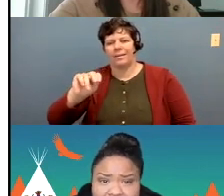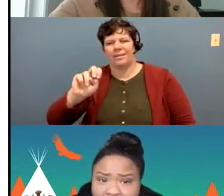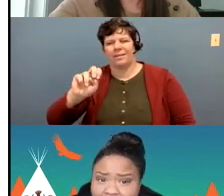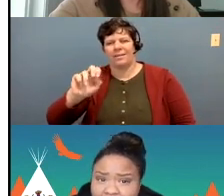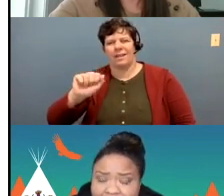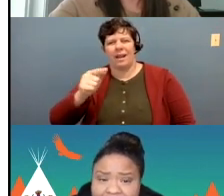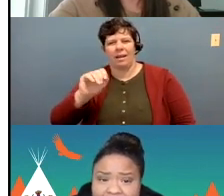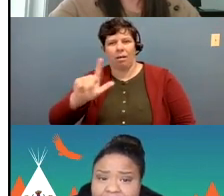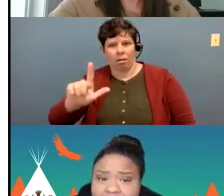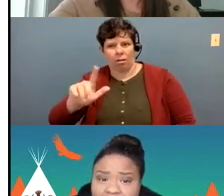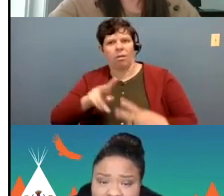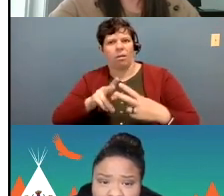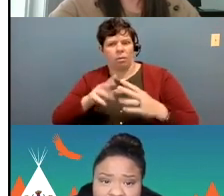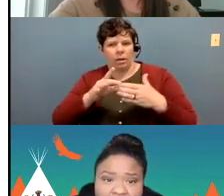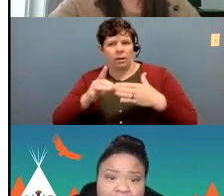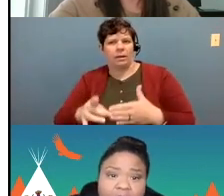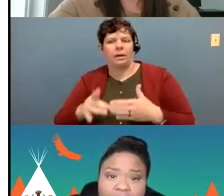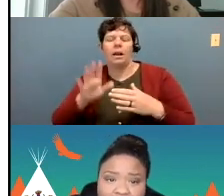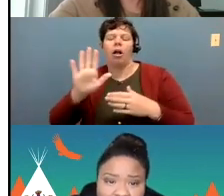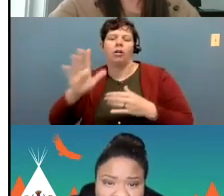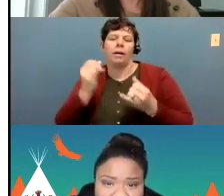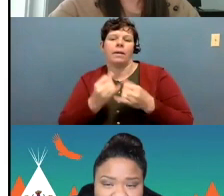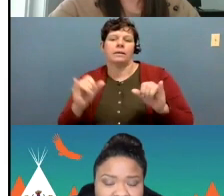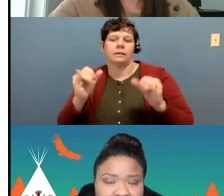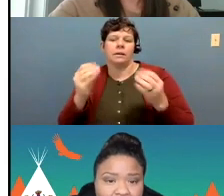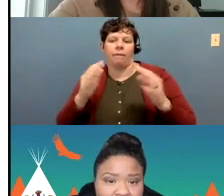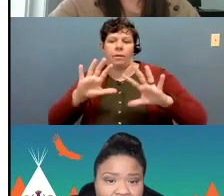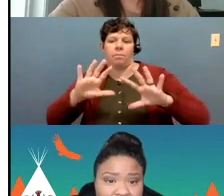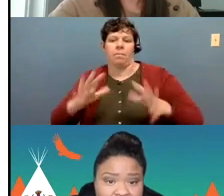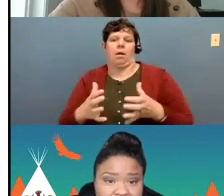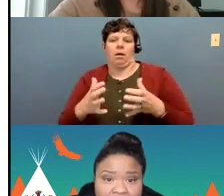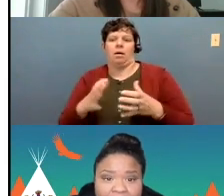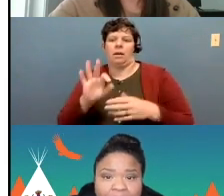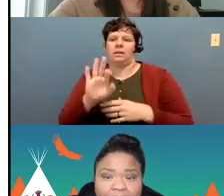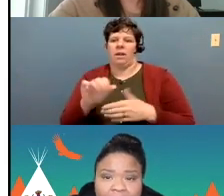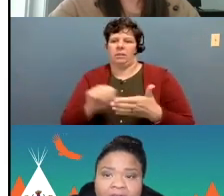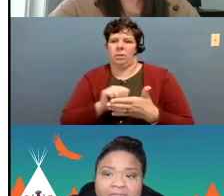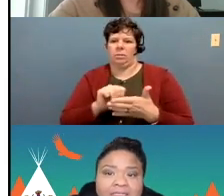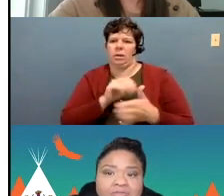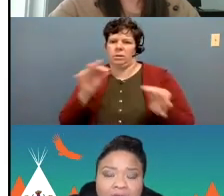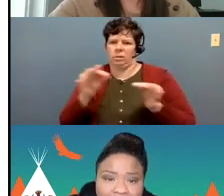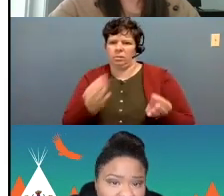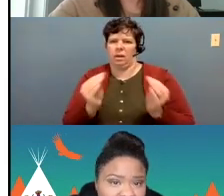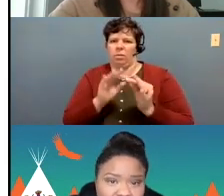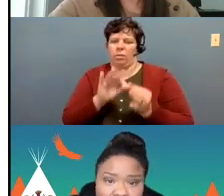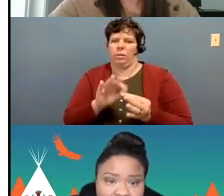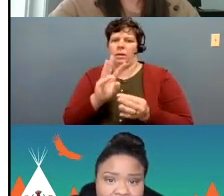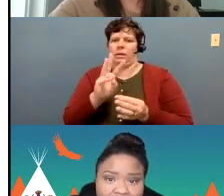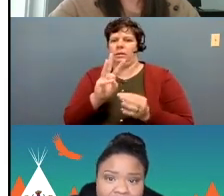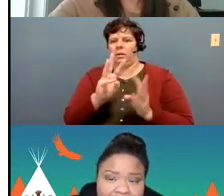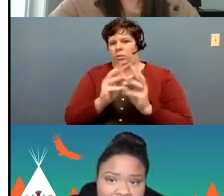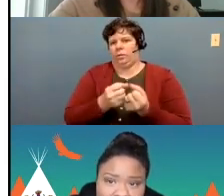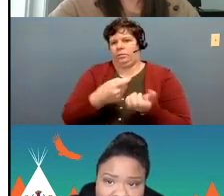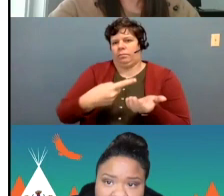at the Sovereign Bodies Institute Facebook or their website to get more information about that webinar. It is relevant to the work that we're